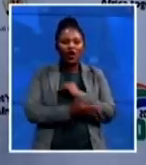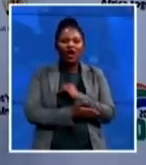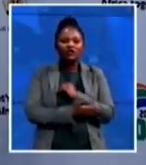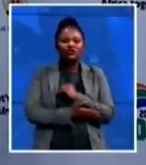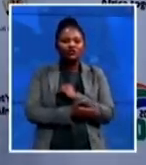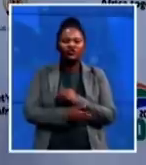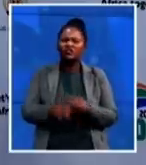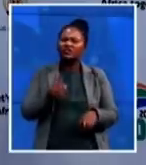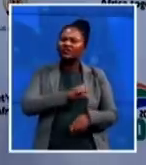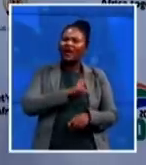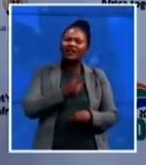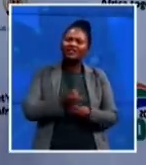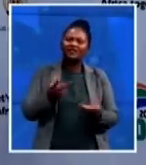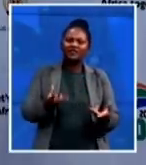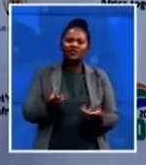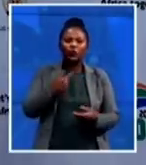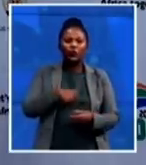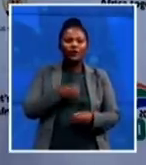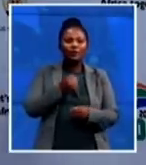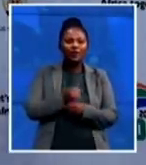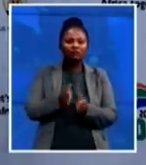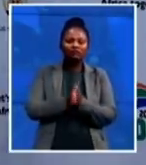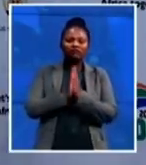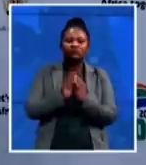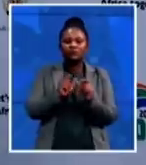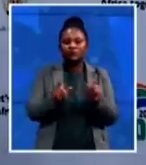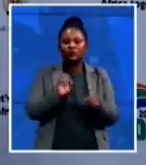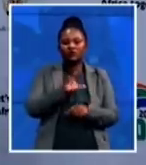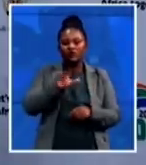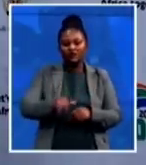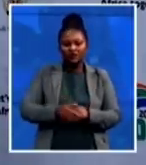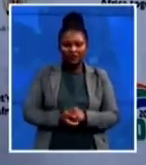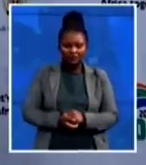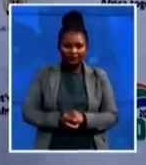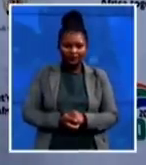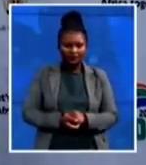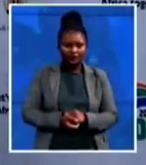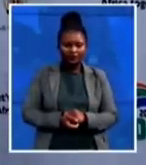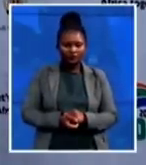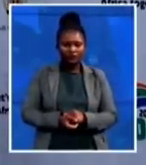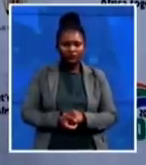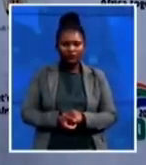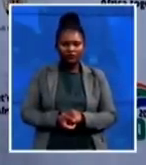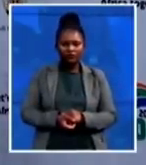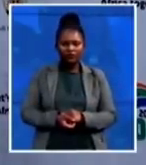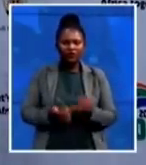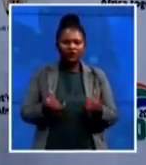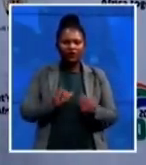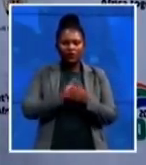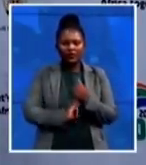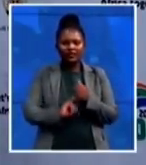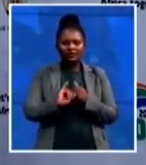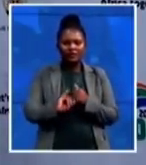appeal to our people. Let's come to the independents who are campaigning for independent Cape.